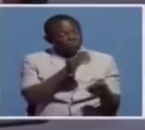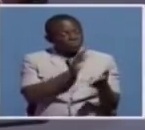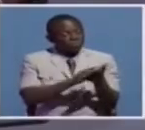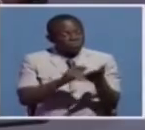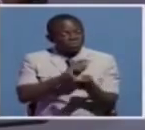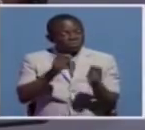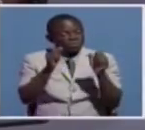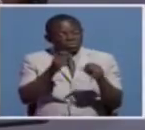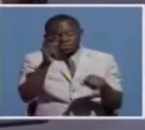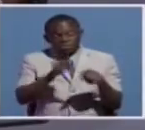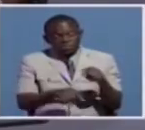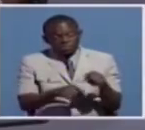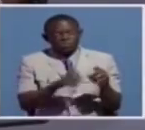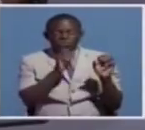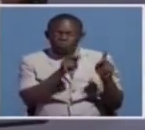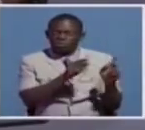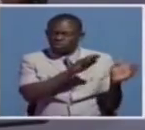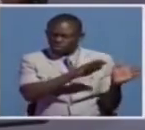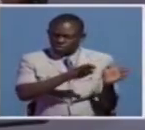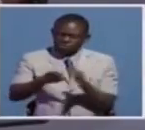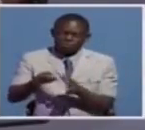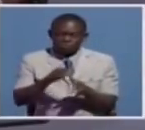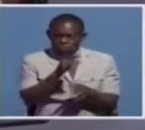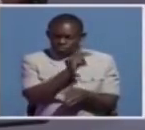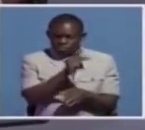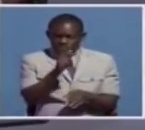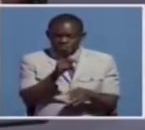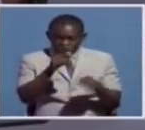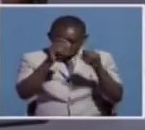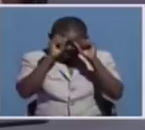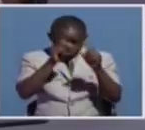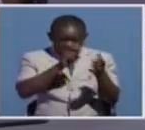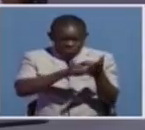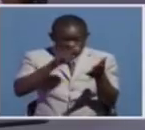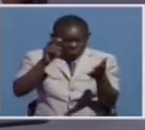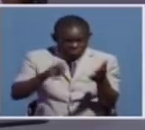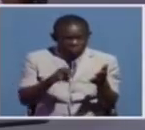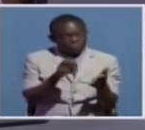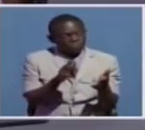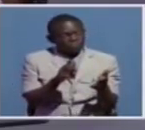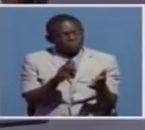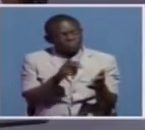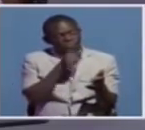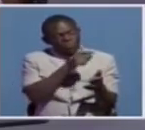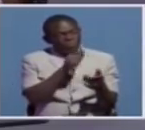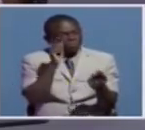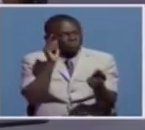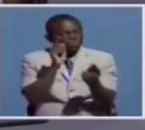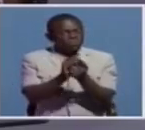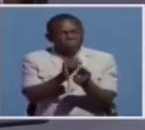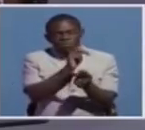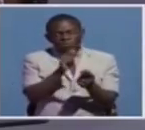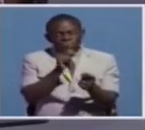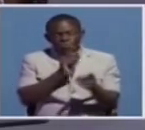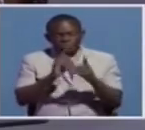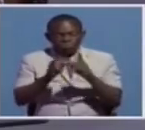Let's move fast forward. He's out of office and, yes. and he's at home. Are these some of the things you talk about? What do you talk about when you meet him? Do you meet him that often?